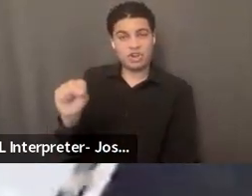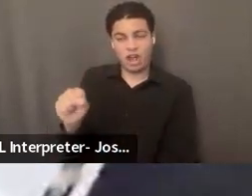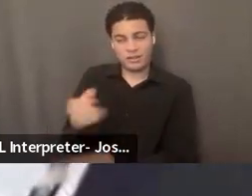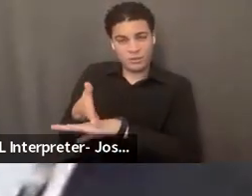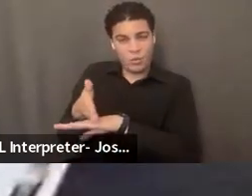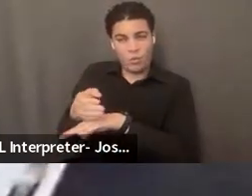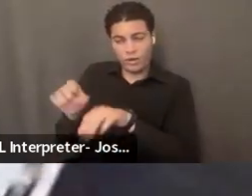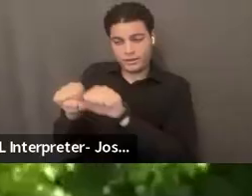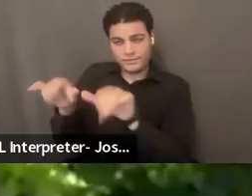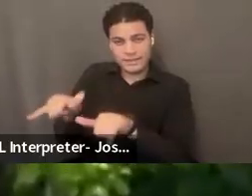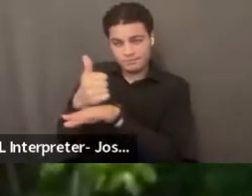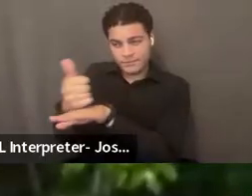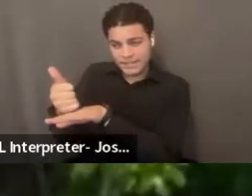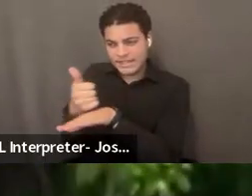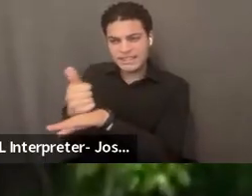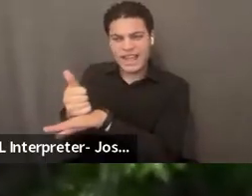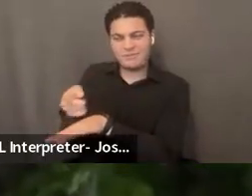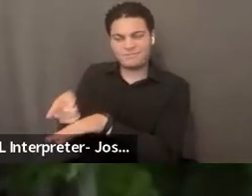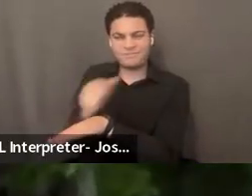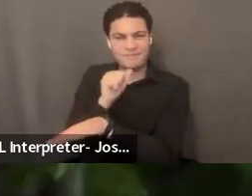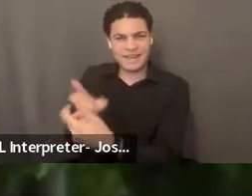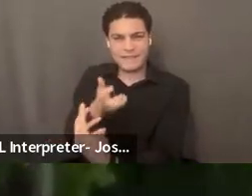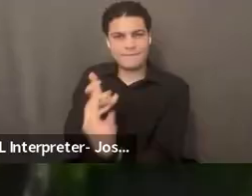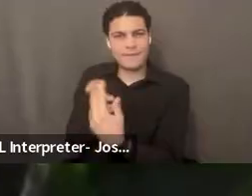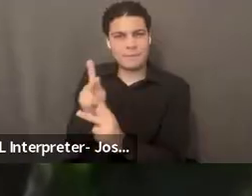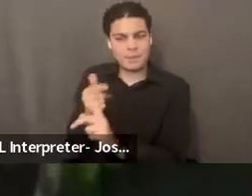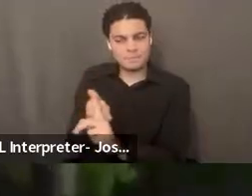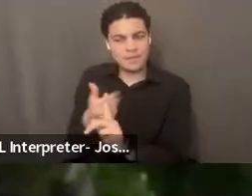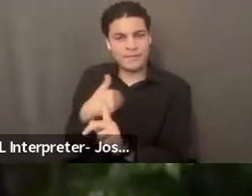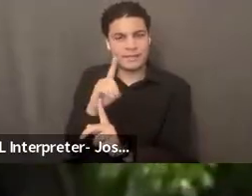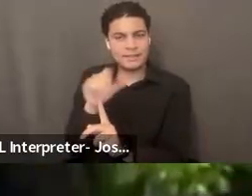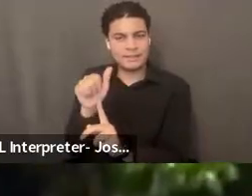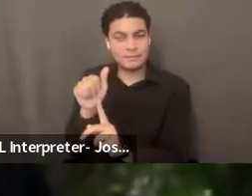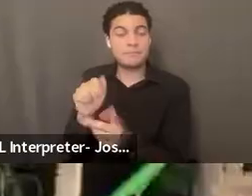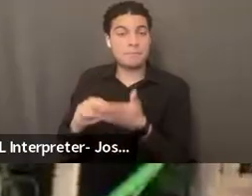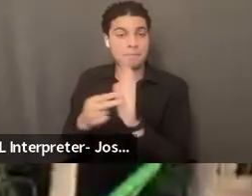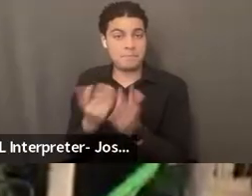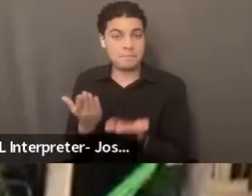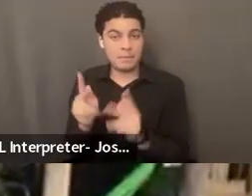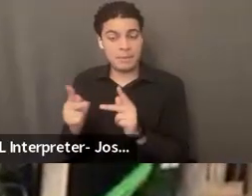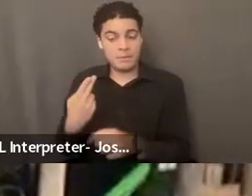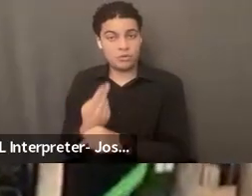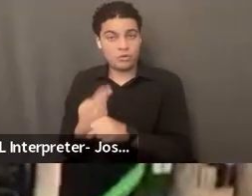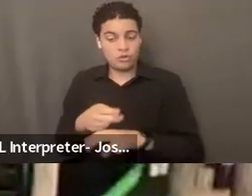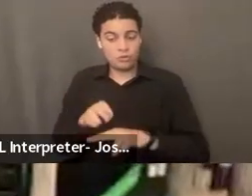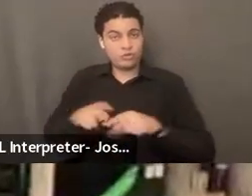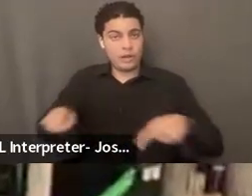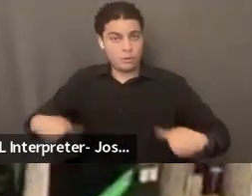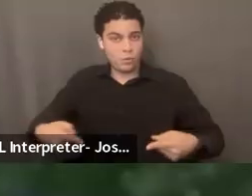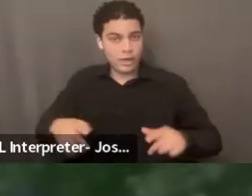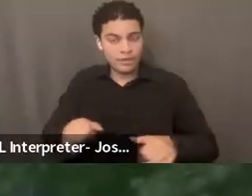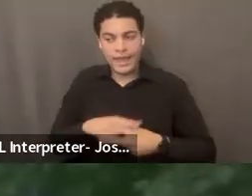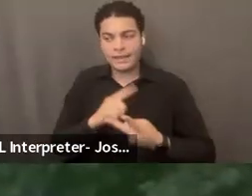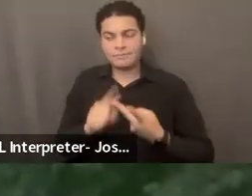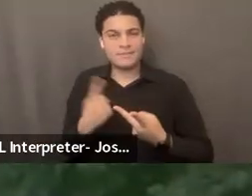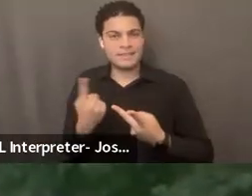challenges. Whether it's someone in a wheelchair, an older adult, a wounded warrior, or a new paddler who needs stability and